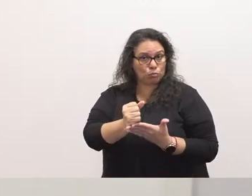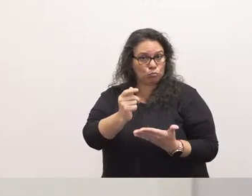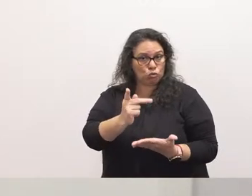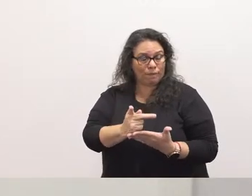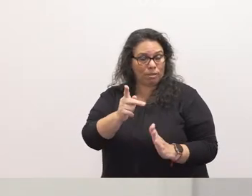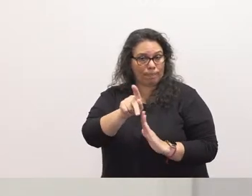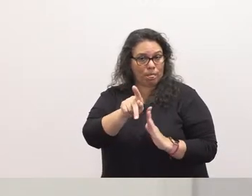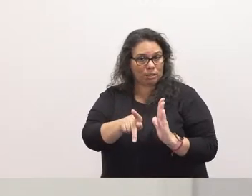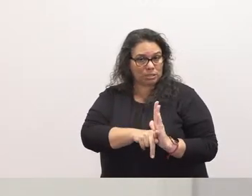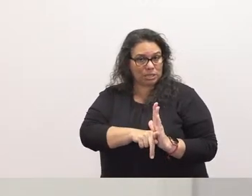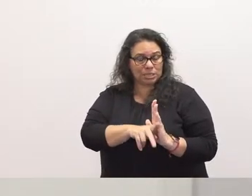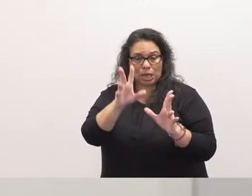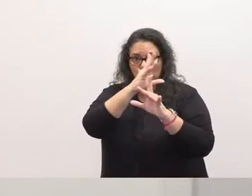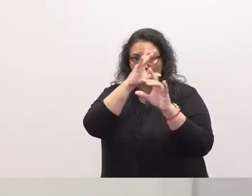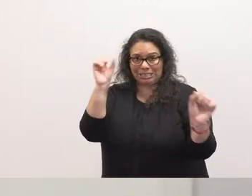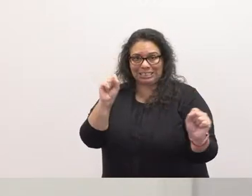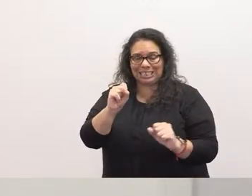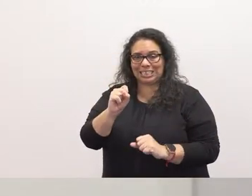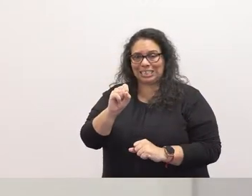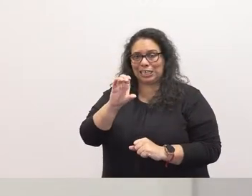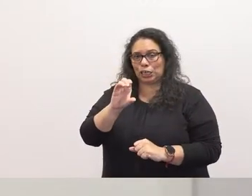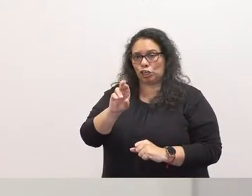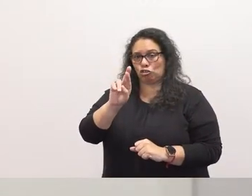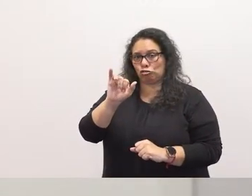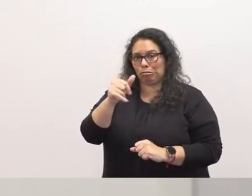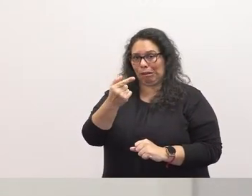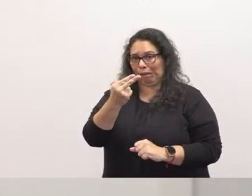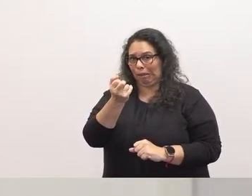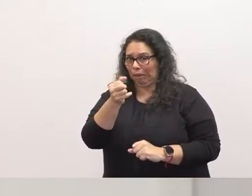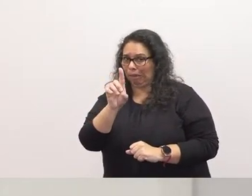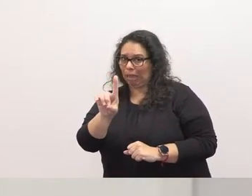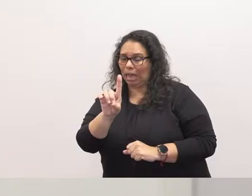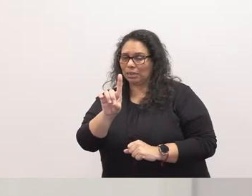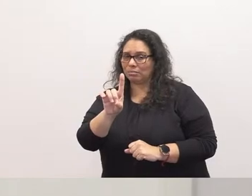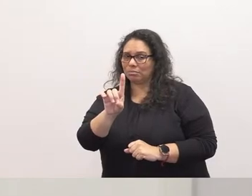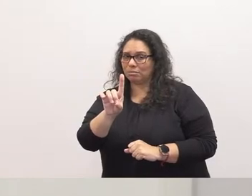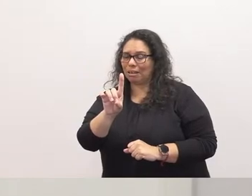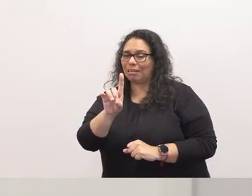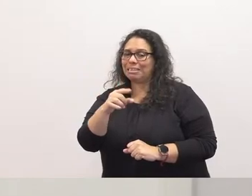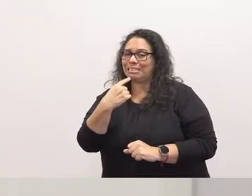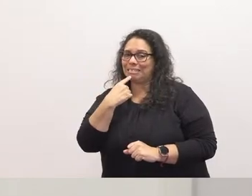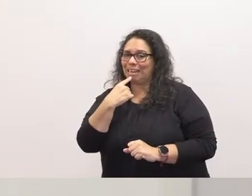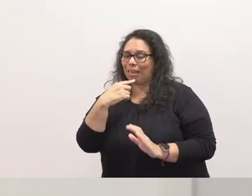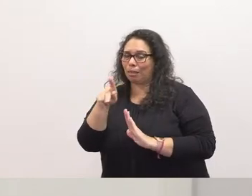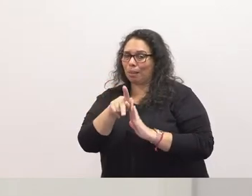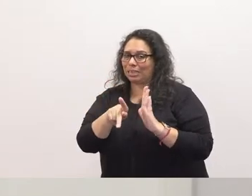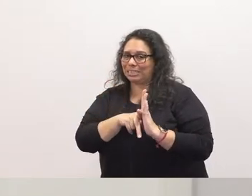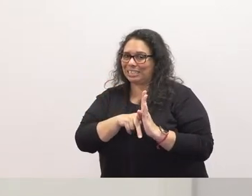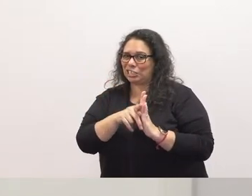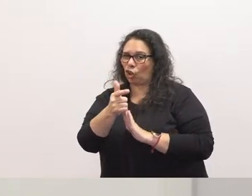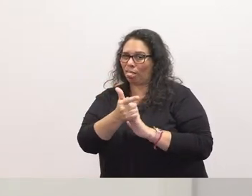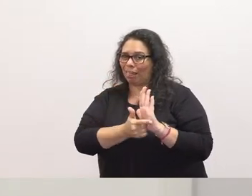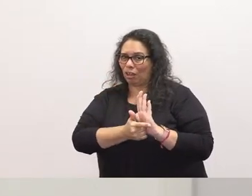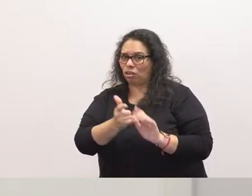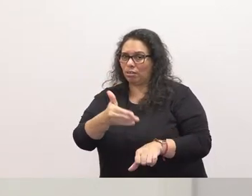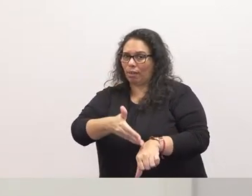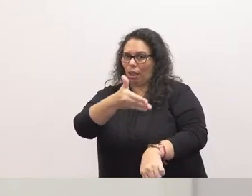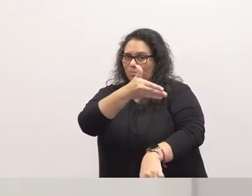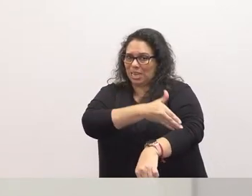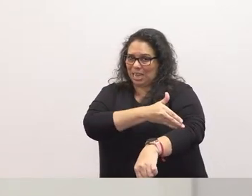policies. And as President Craig had said, most of these policies are legally driven. They are updated based on